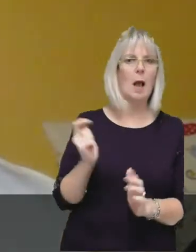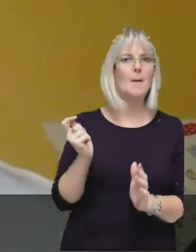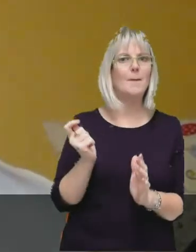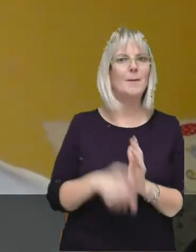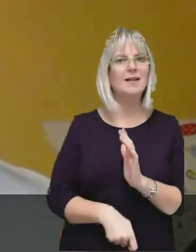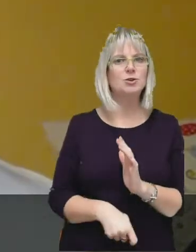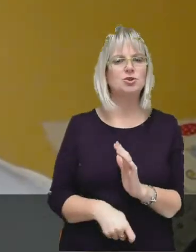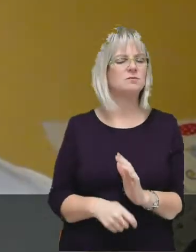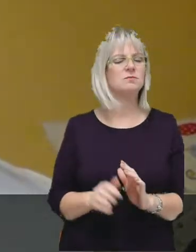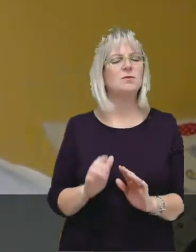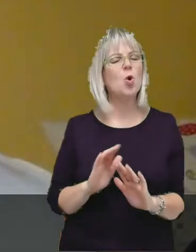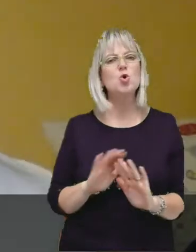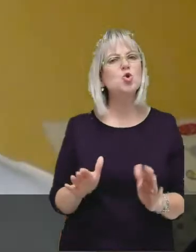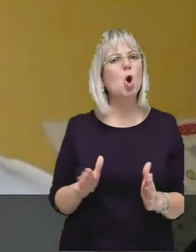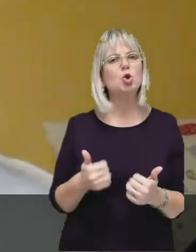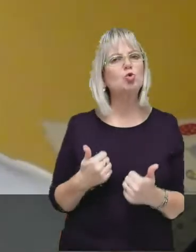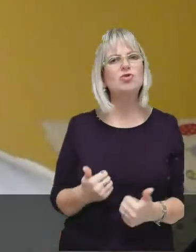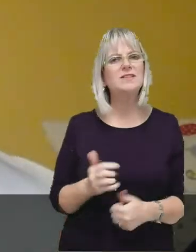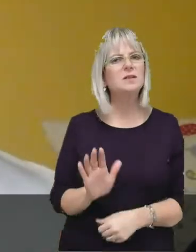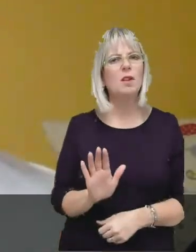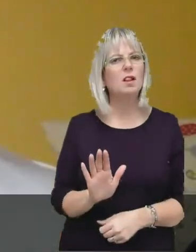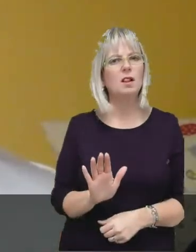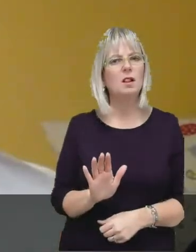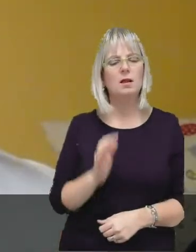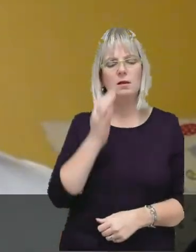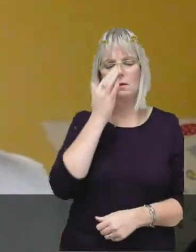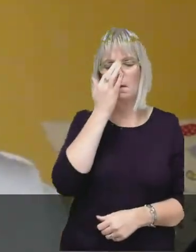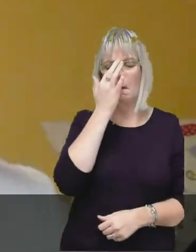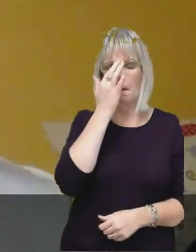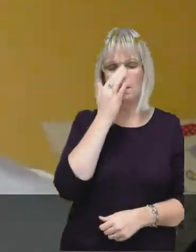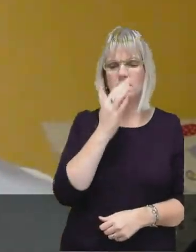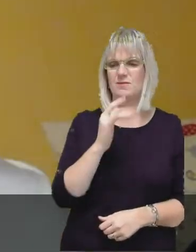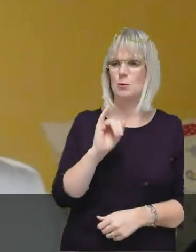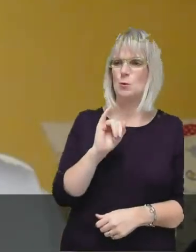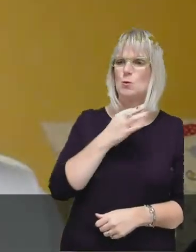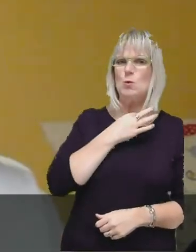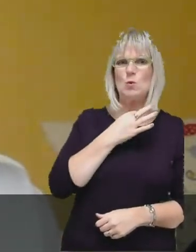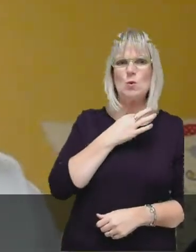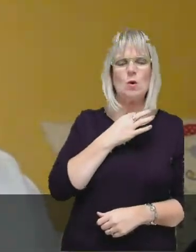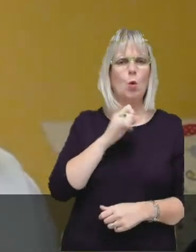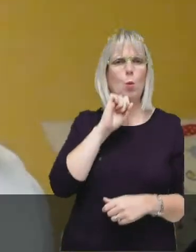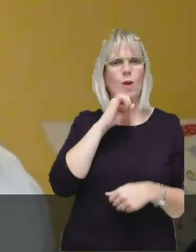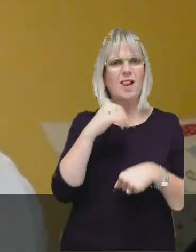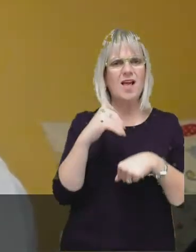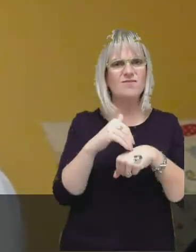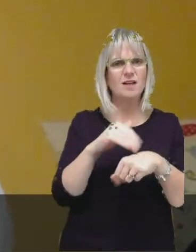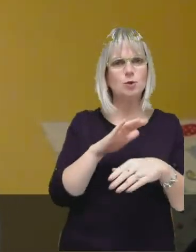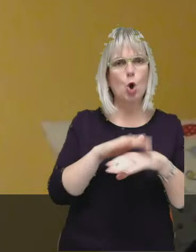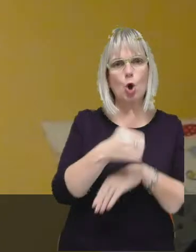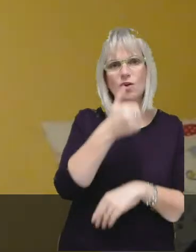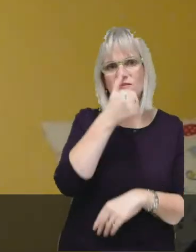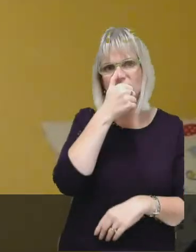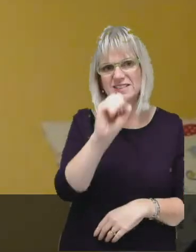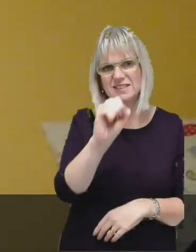it is there's a danger that it'll hit over 60s and under 18s very particularly hard. So thank you, Chair.